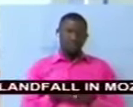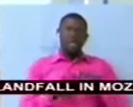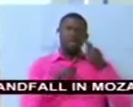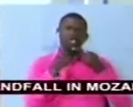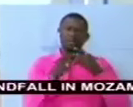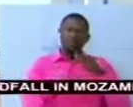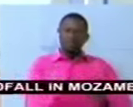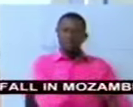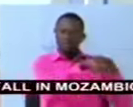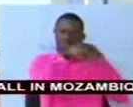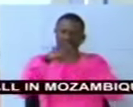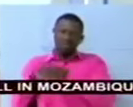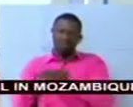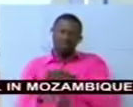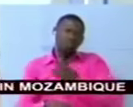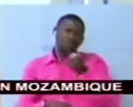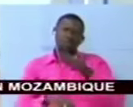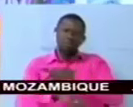elsewhere?